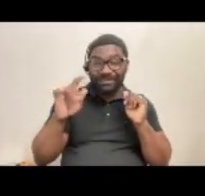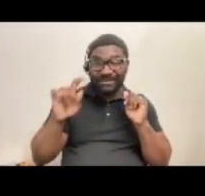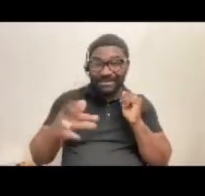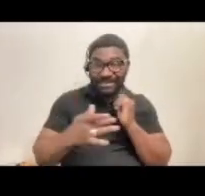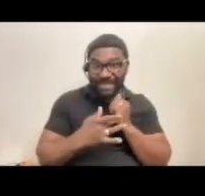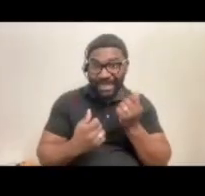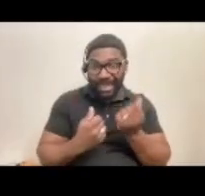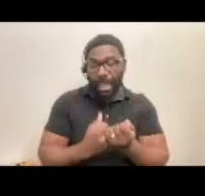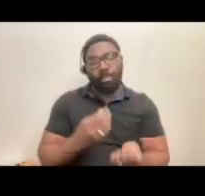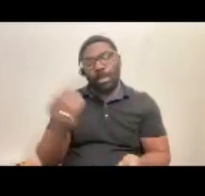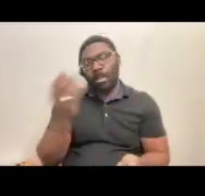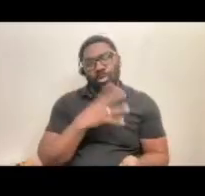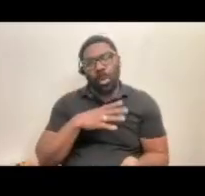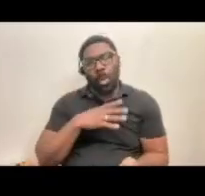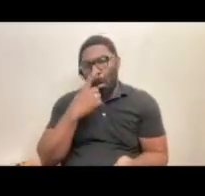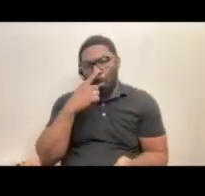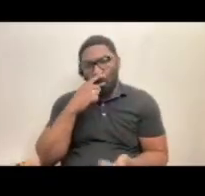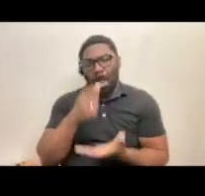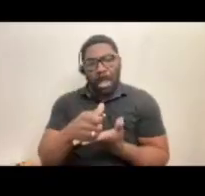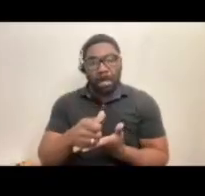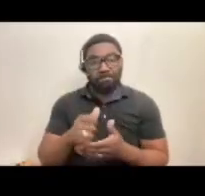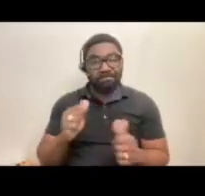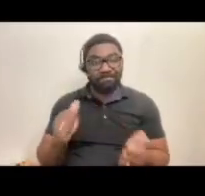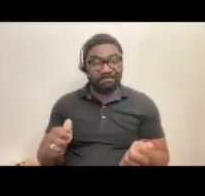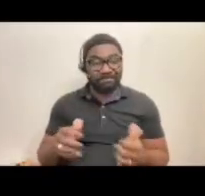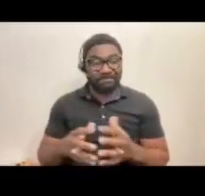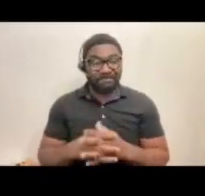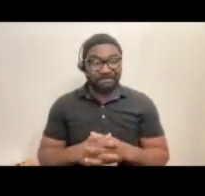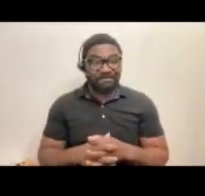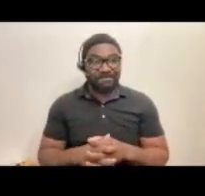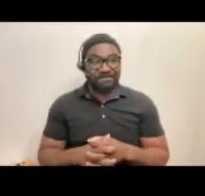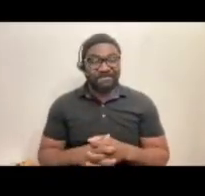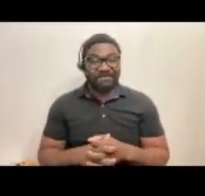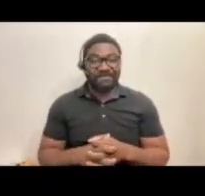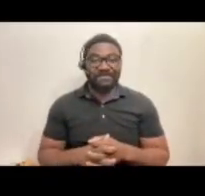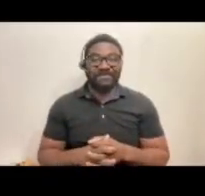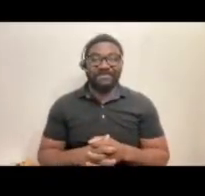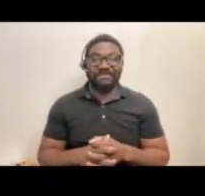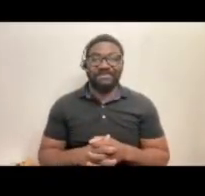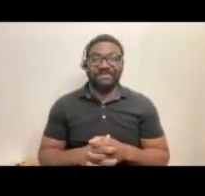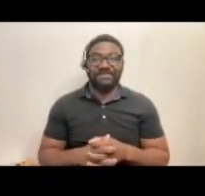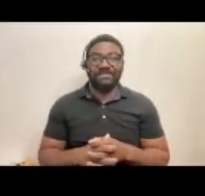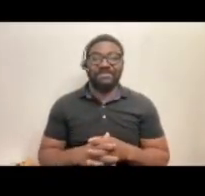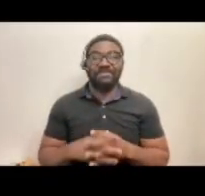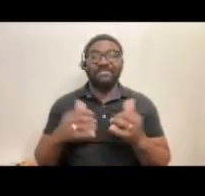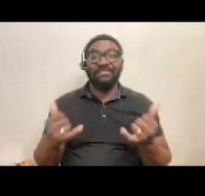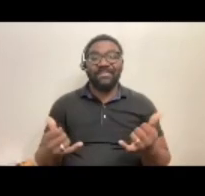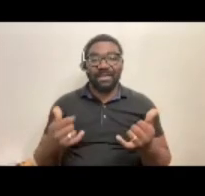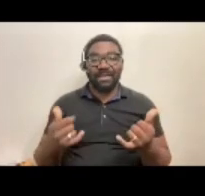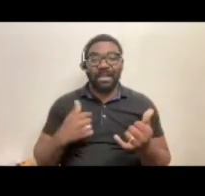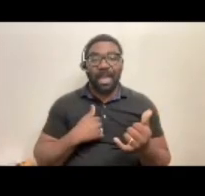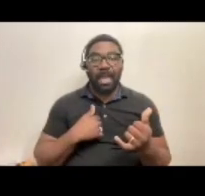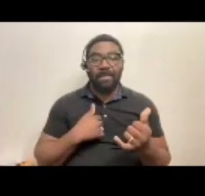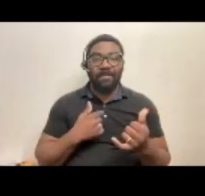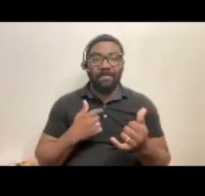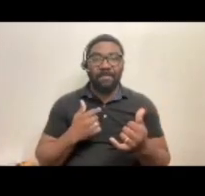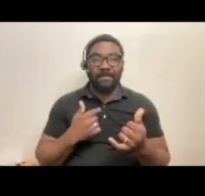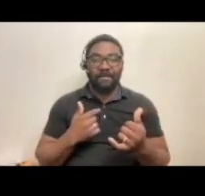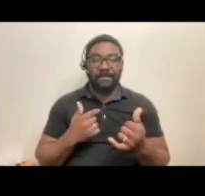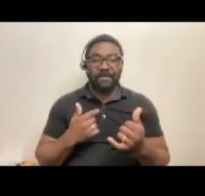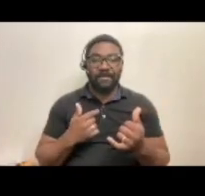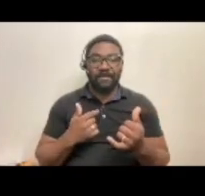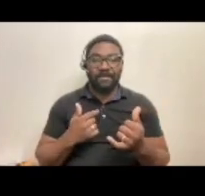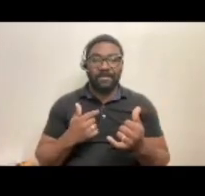technical assistance to use those great resources. So I am actually going to do a little bit of